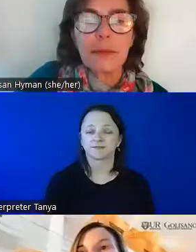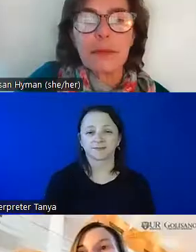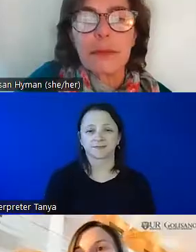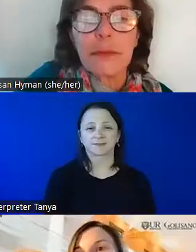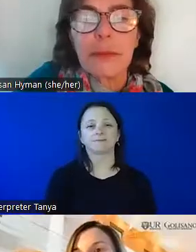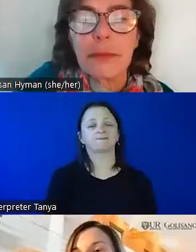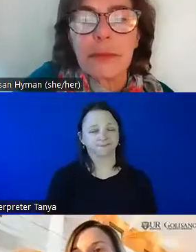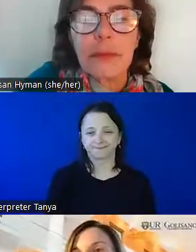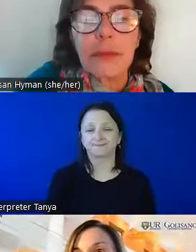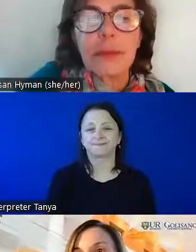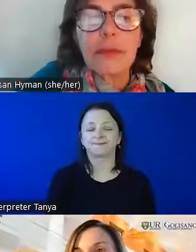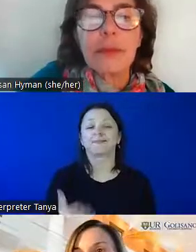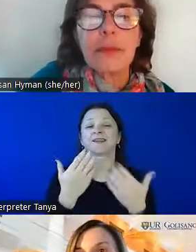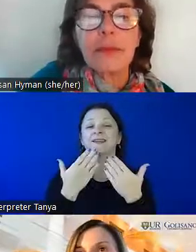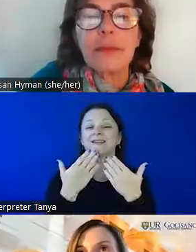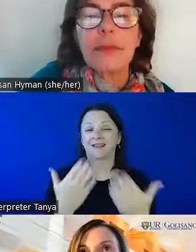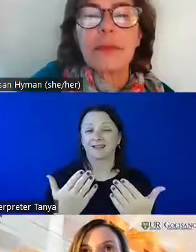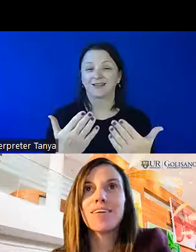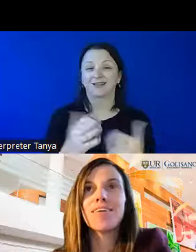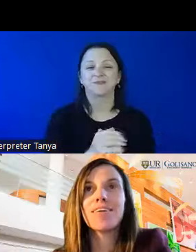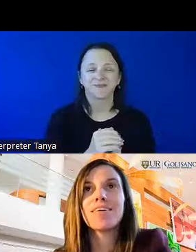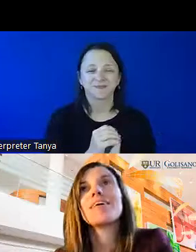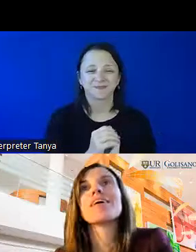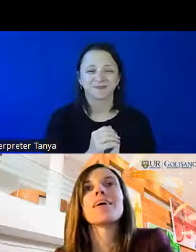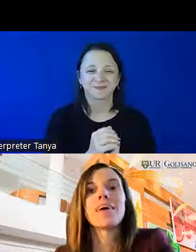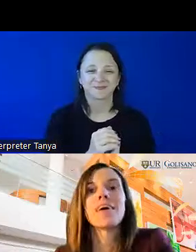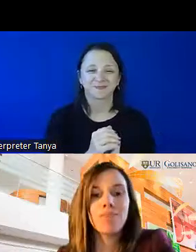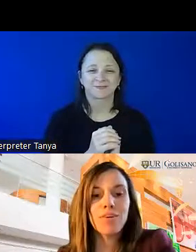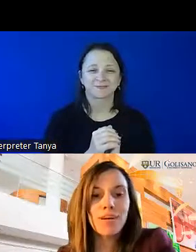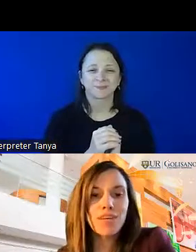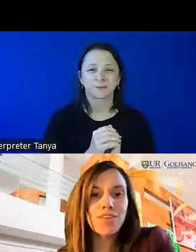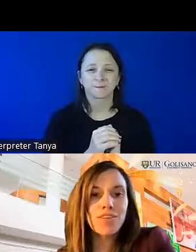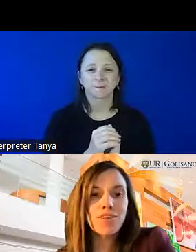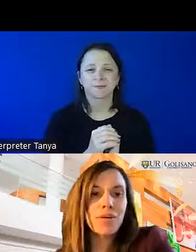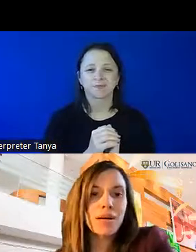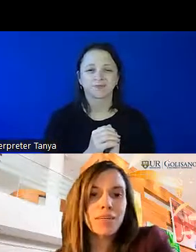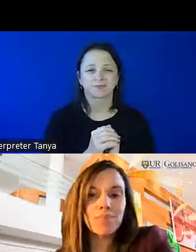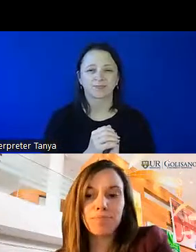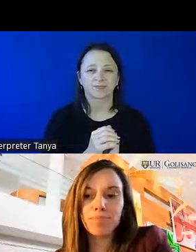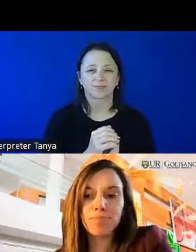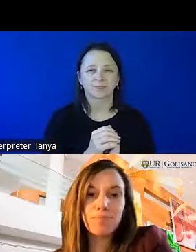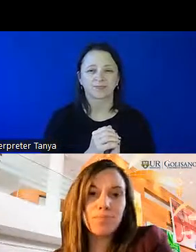All right. Thank you, Dr. Hyman. I'm going to